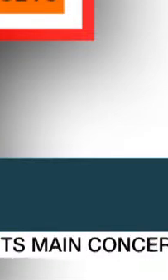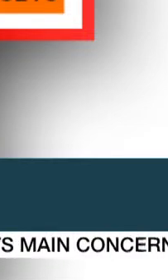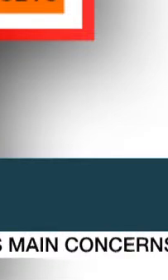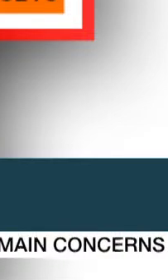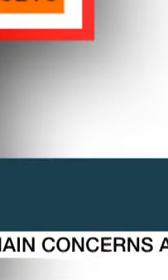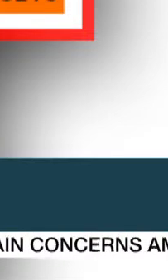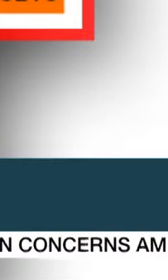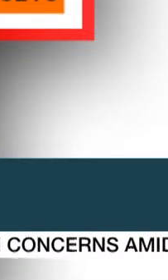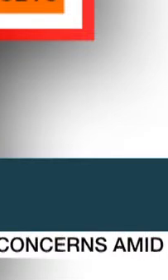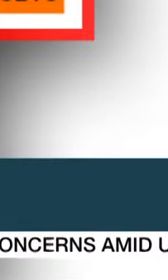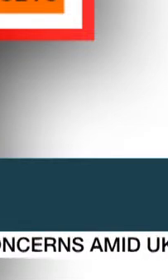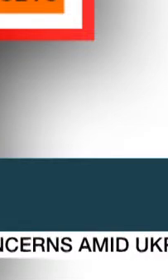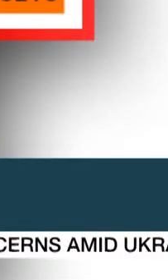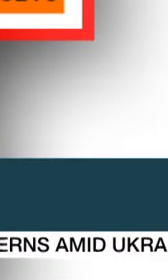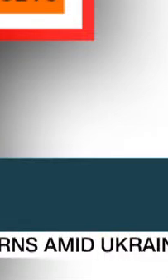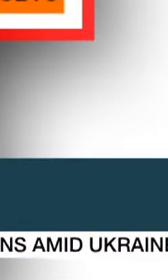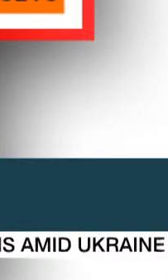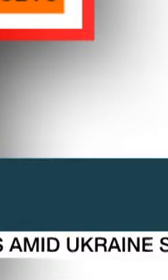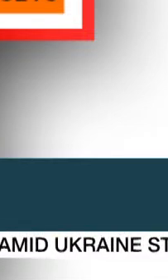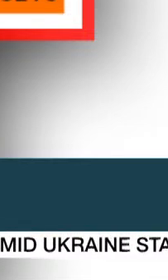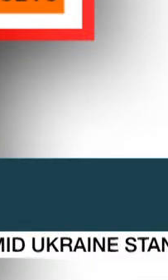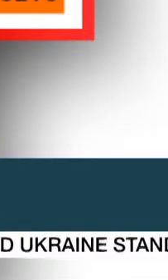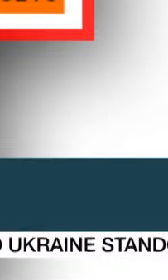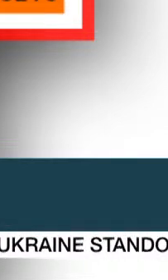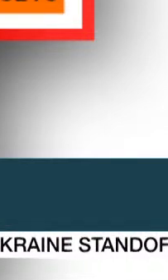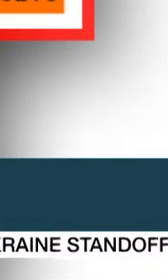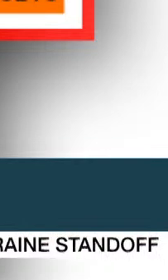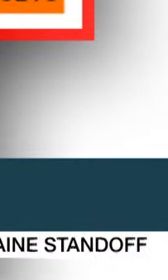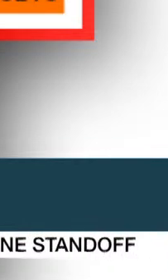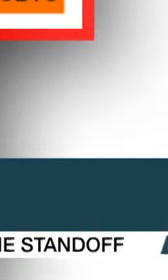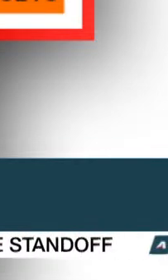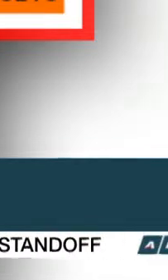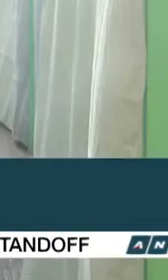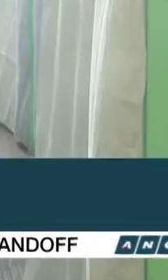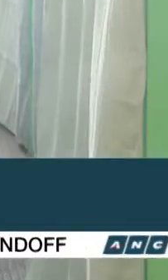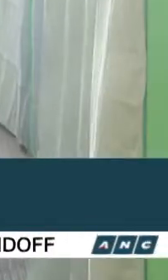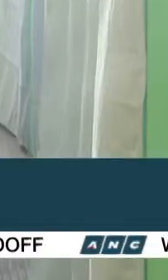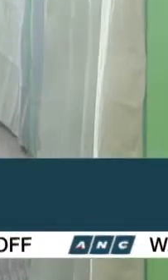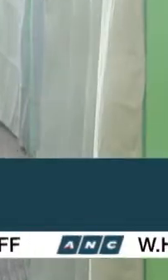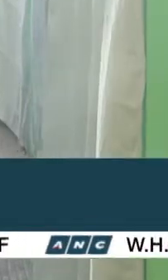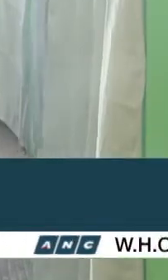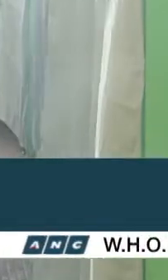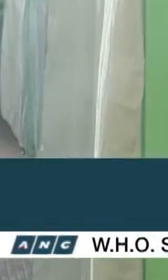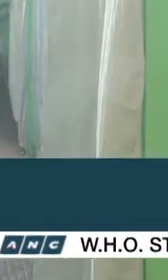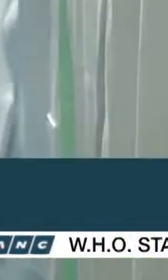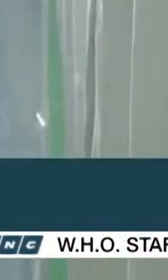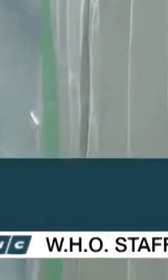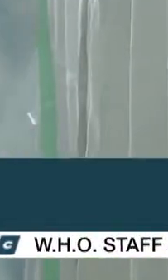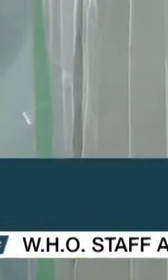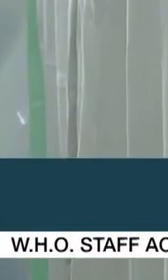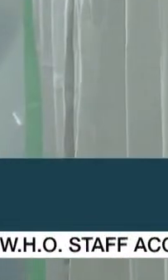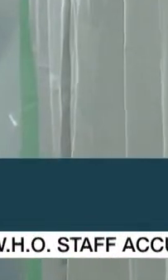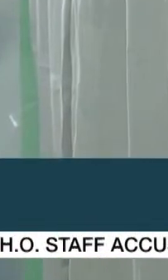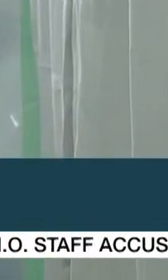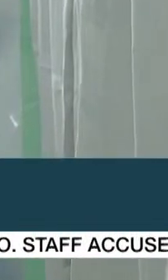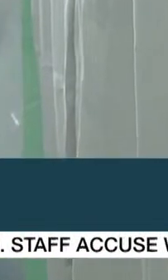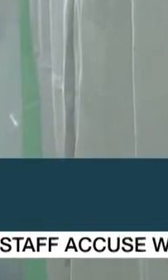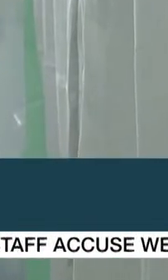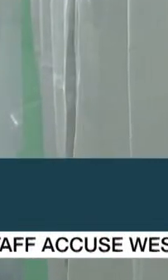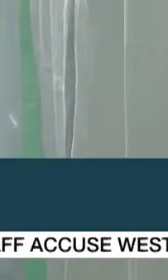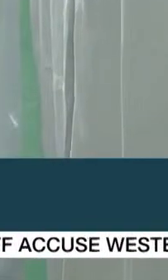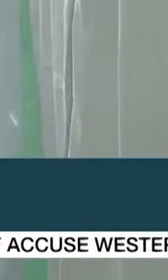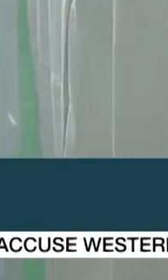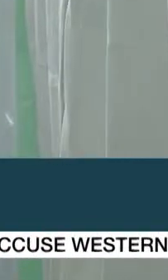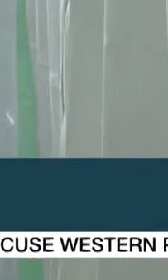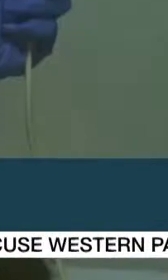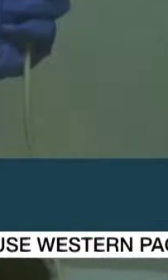according to how effectively they are handling the virus. Bloomberg notes vaccine coverage has played a factor in the latest index, as previous